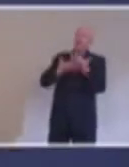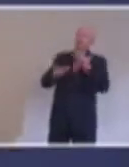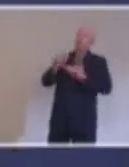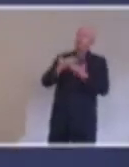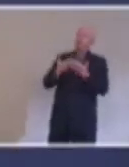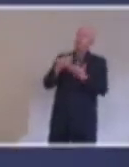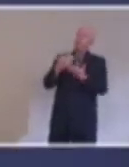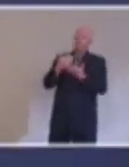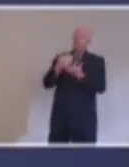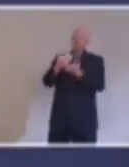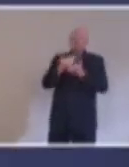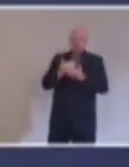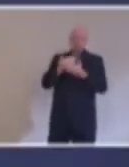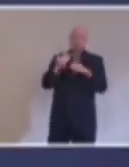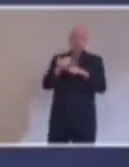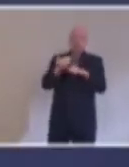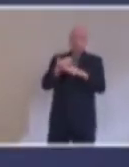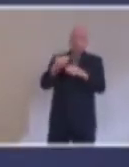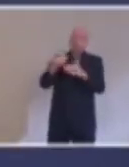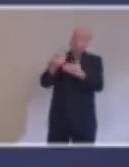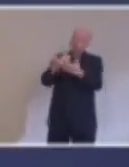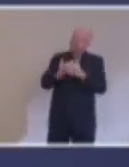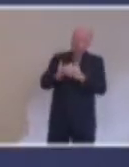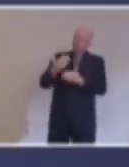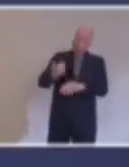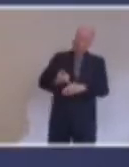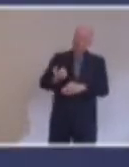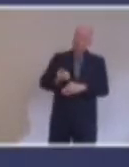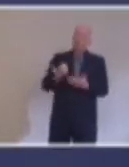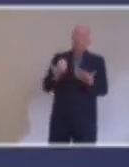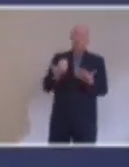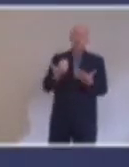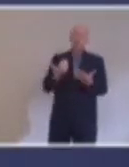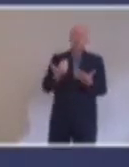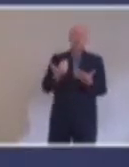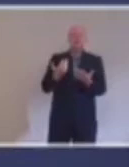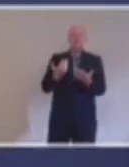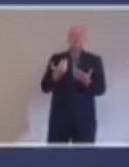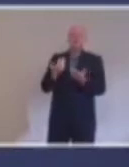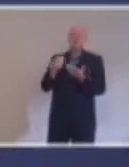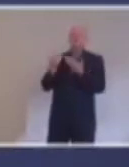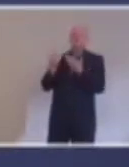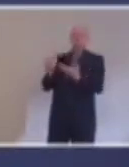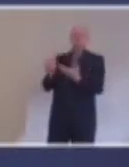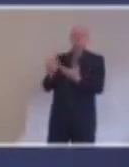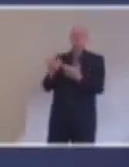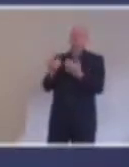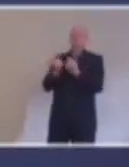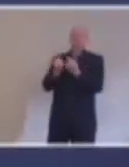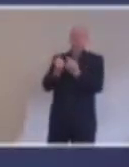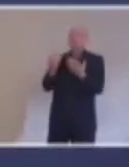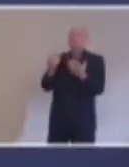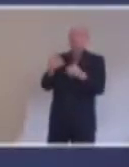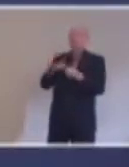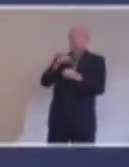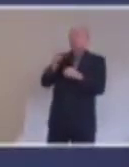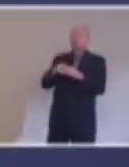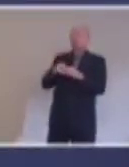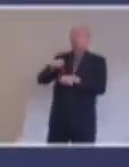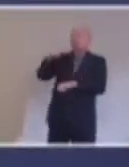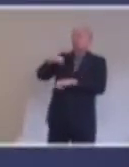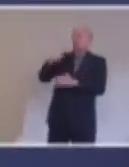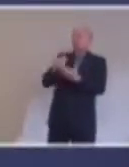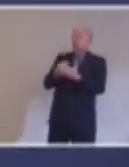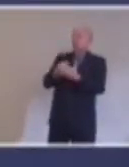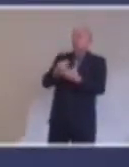protect jobs and livelihoods. But let's face it, he has done things that no Conservative Chancellor would have wanted to